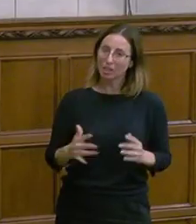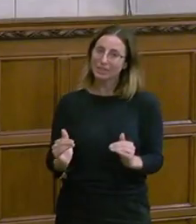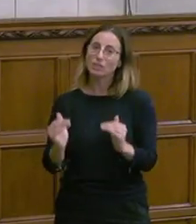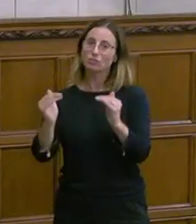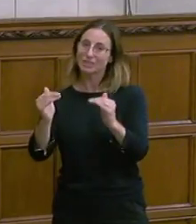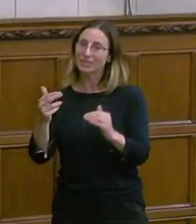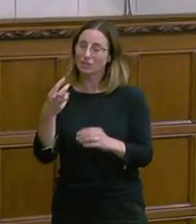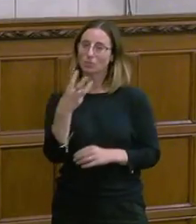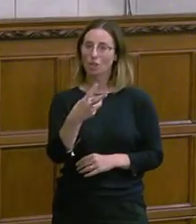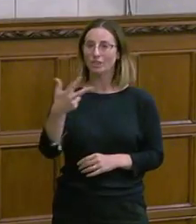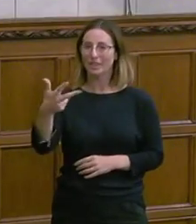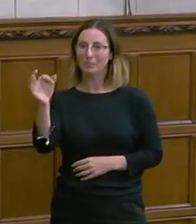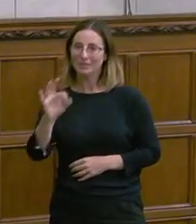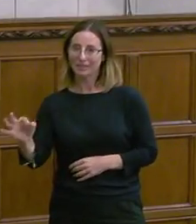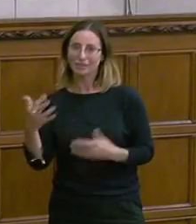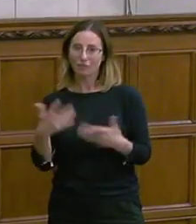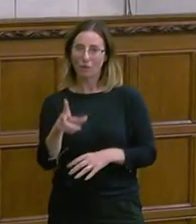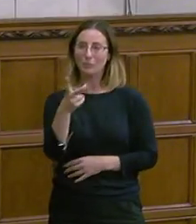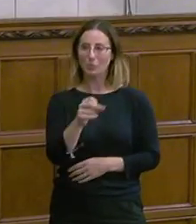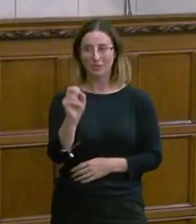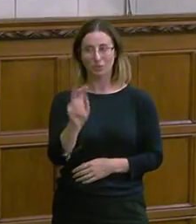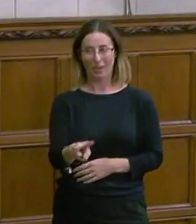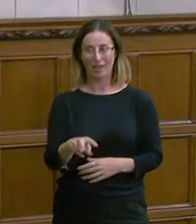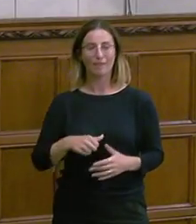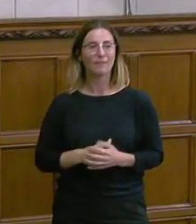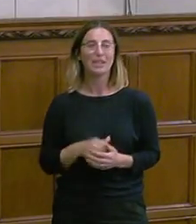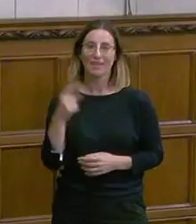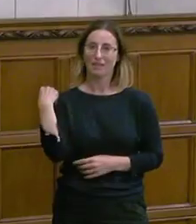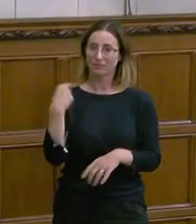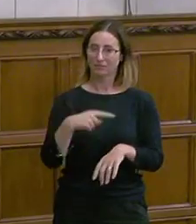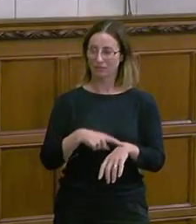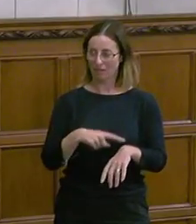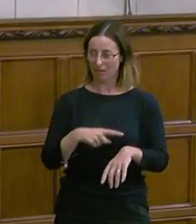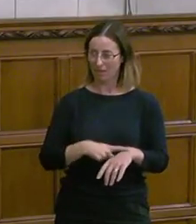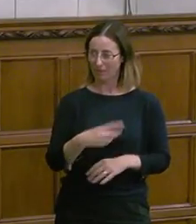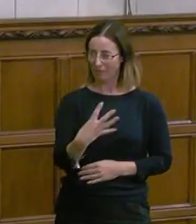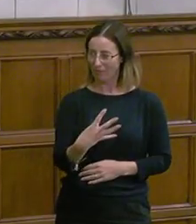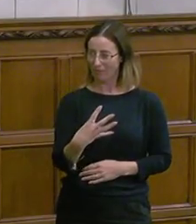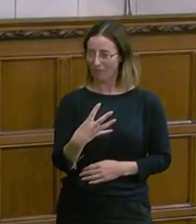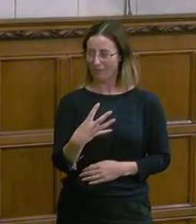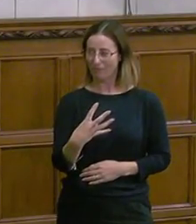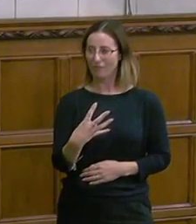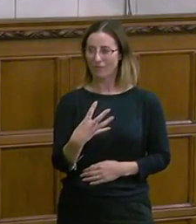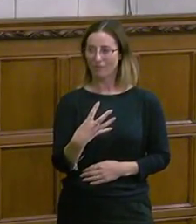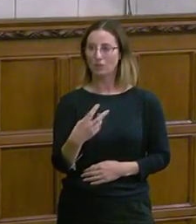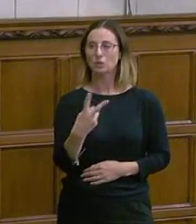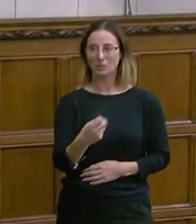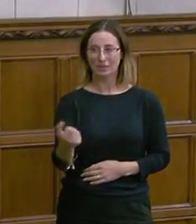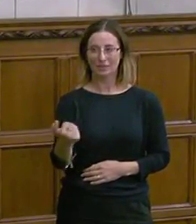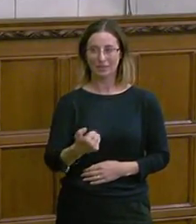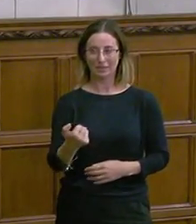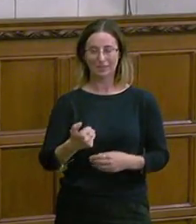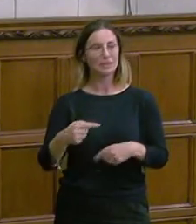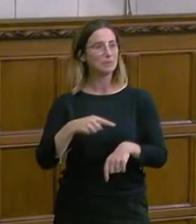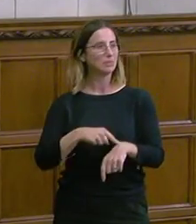in 2011-12 to 46% in 2016-17. And I congratulate those young people